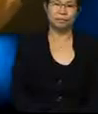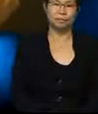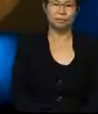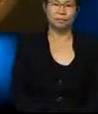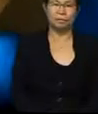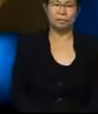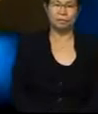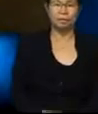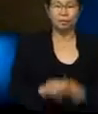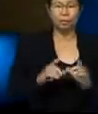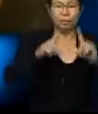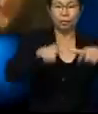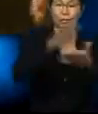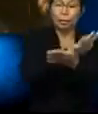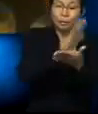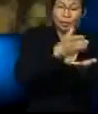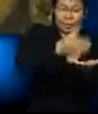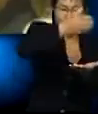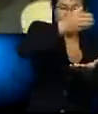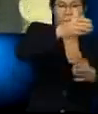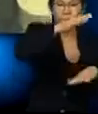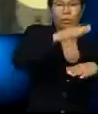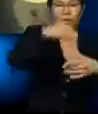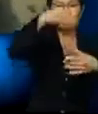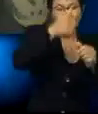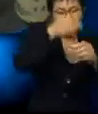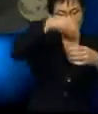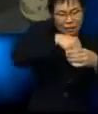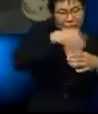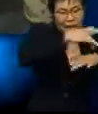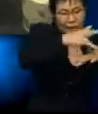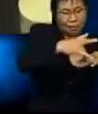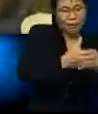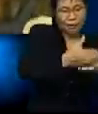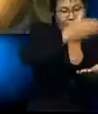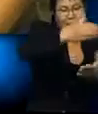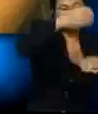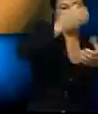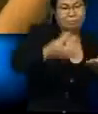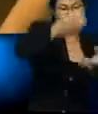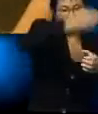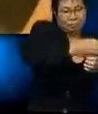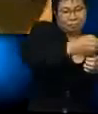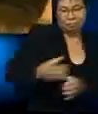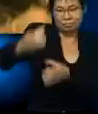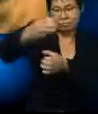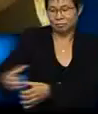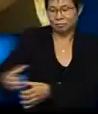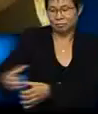Put the 3 paper cups each in an empty glass.